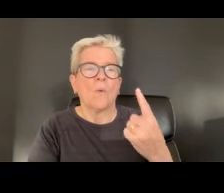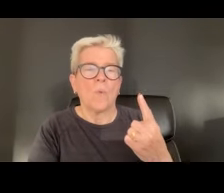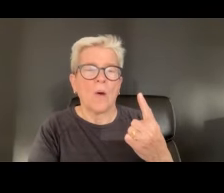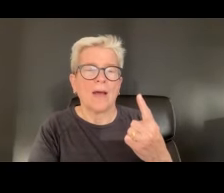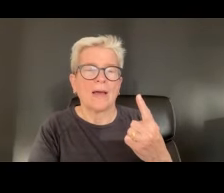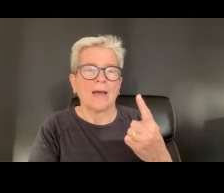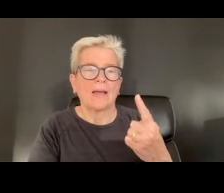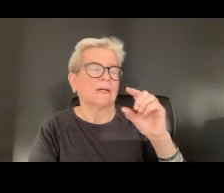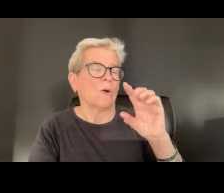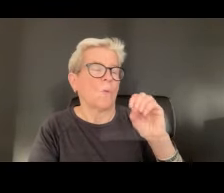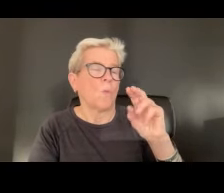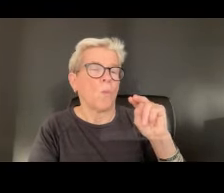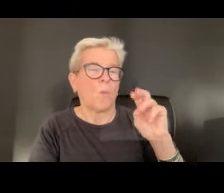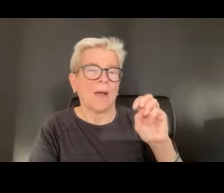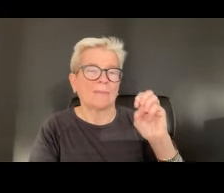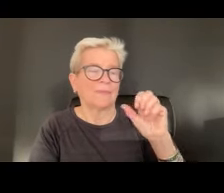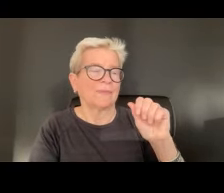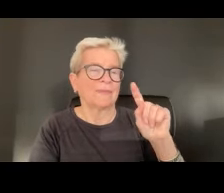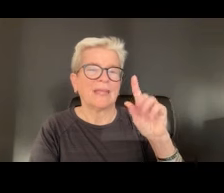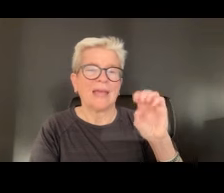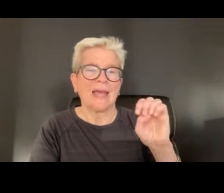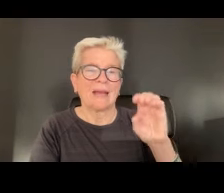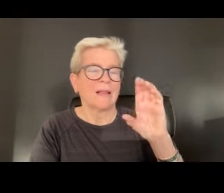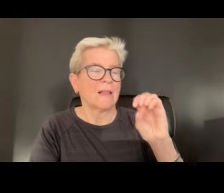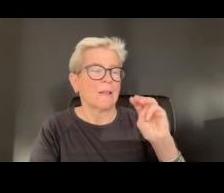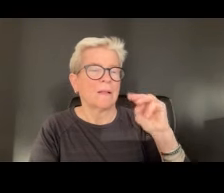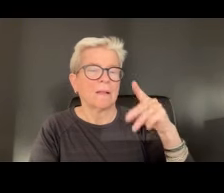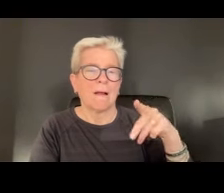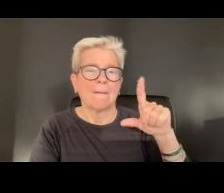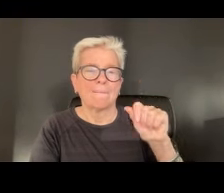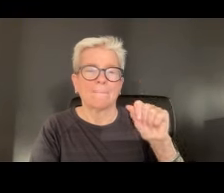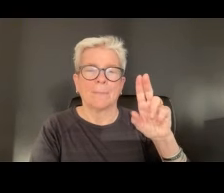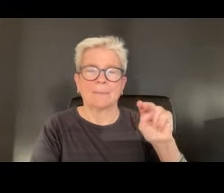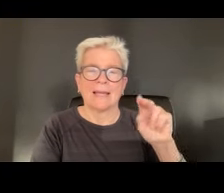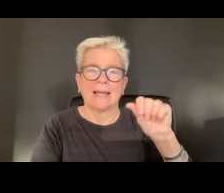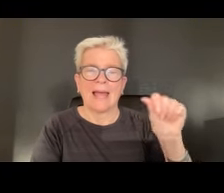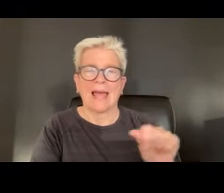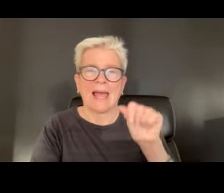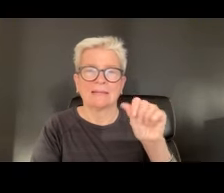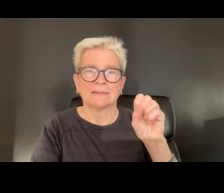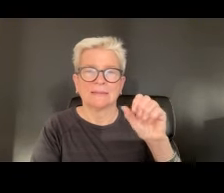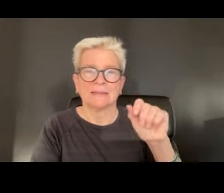oneseattlecompplan@seattlegov.gov. If you go to our project website, if you want to send us